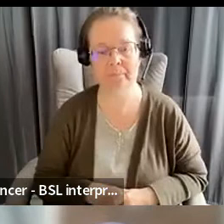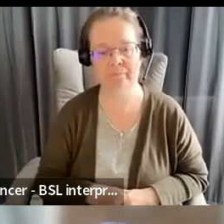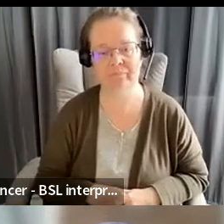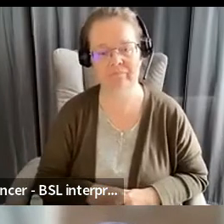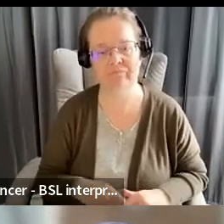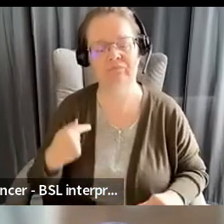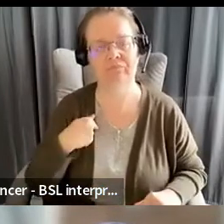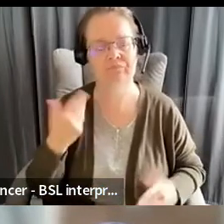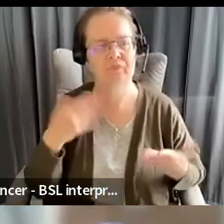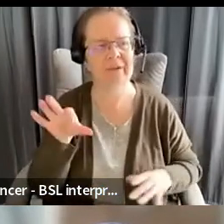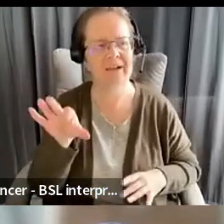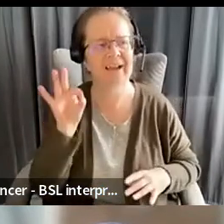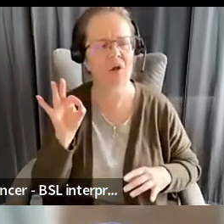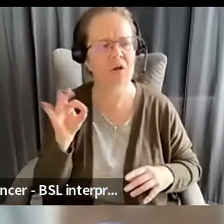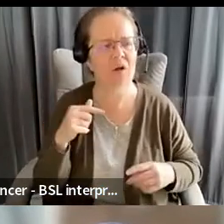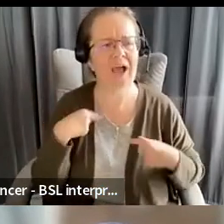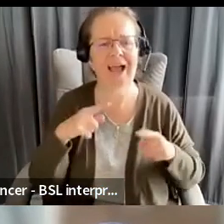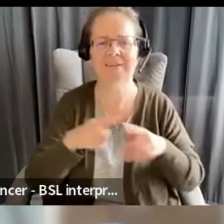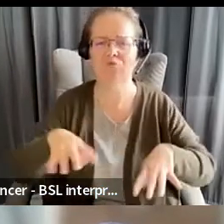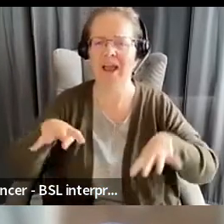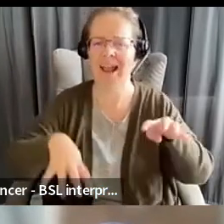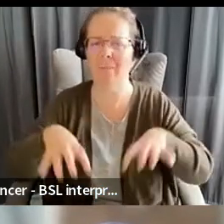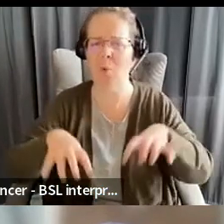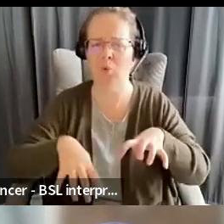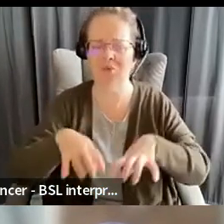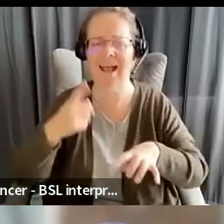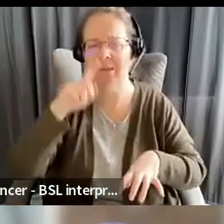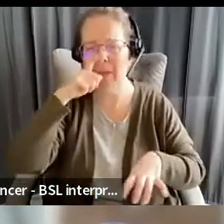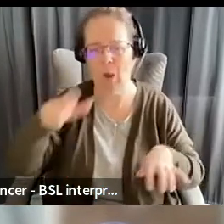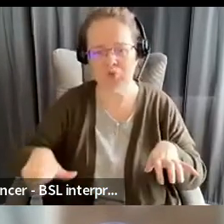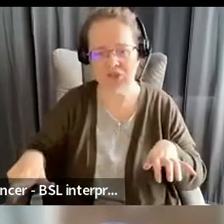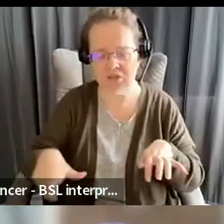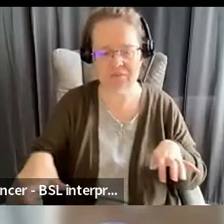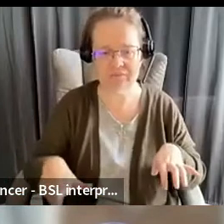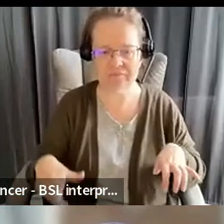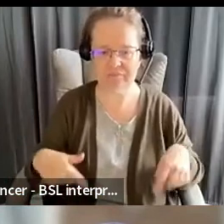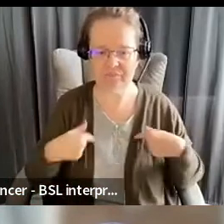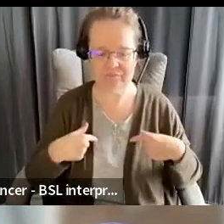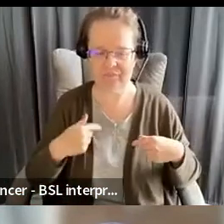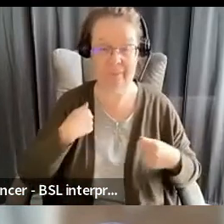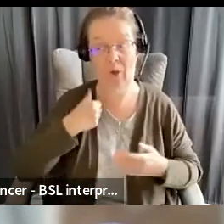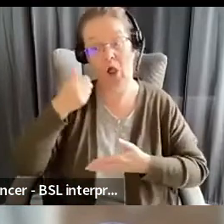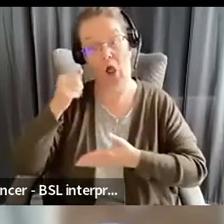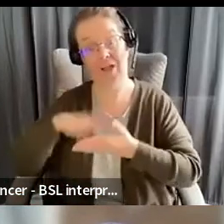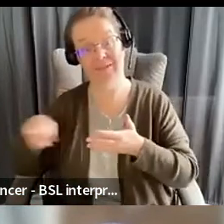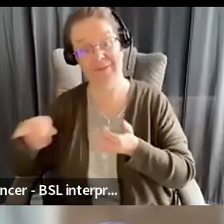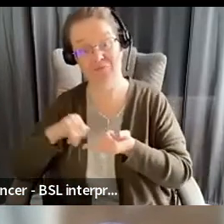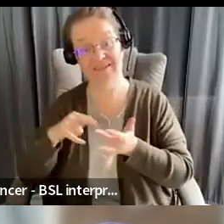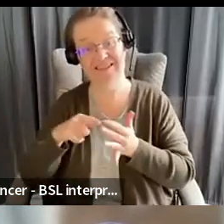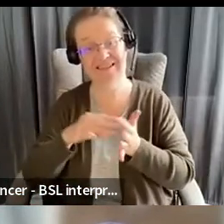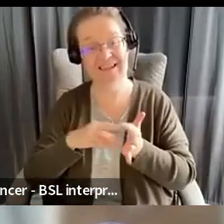I opted for a different keyboard and a mouse. Again, stemming in from my experience at Siemens, because they were